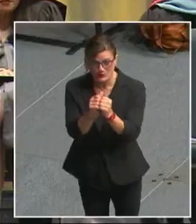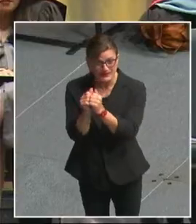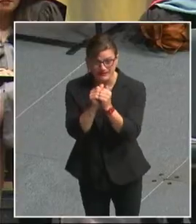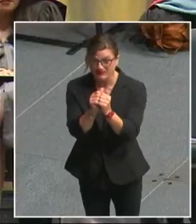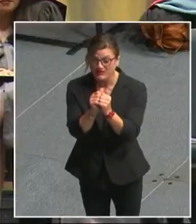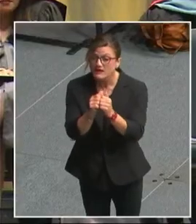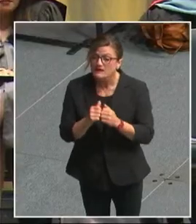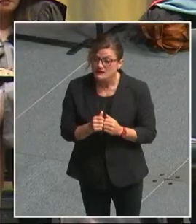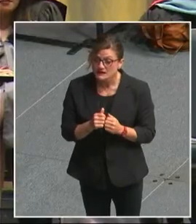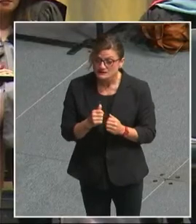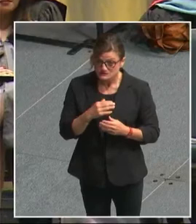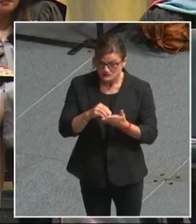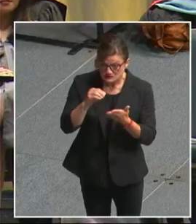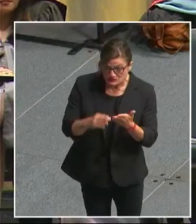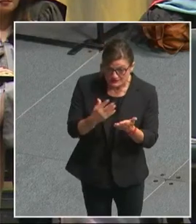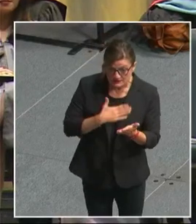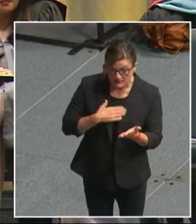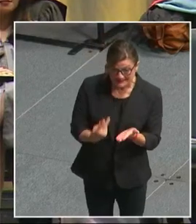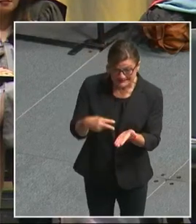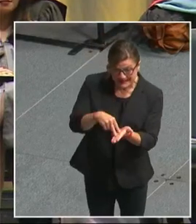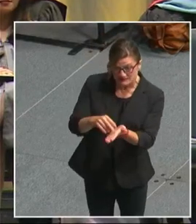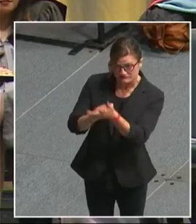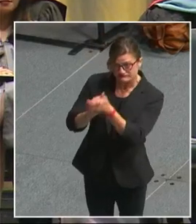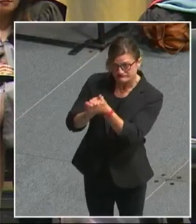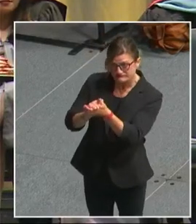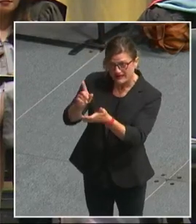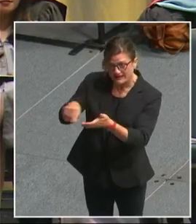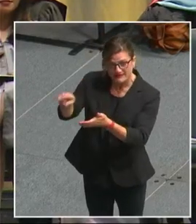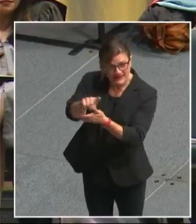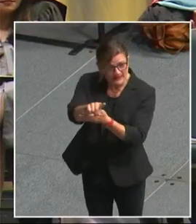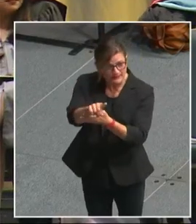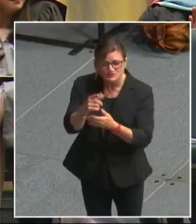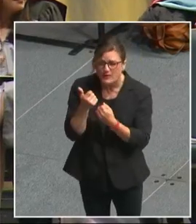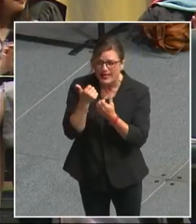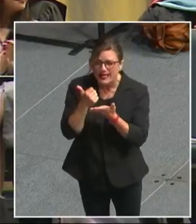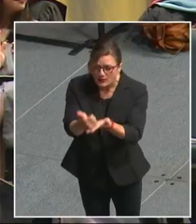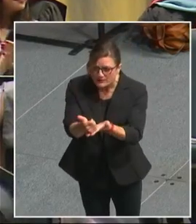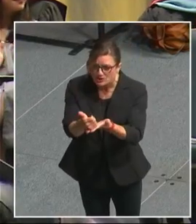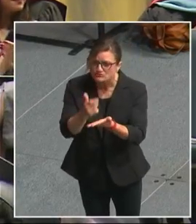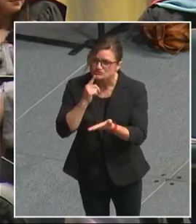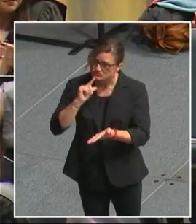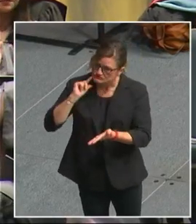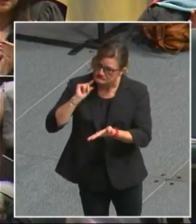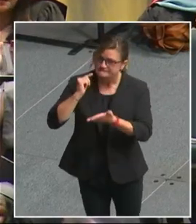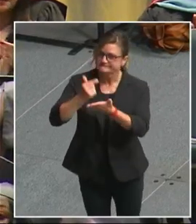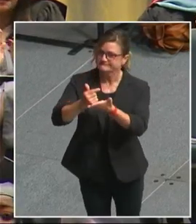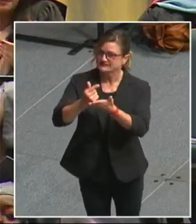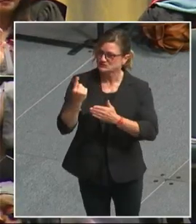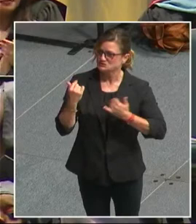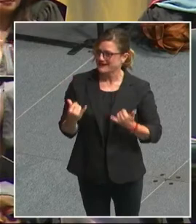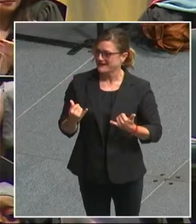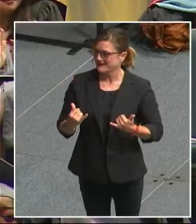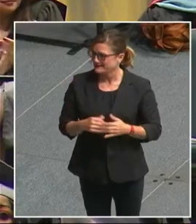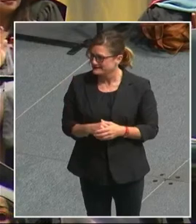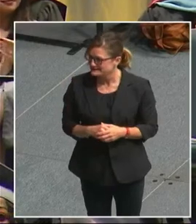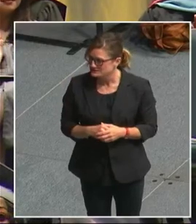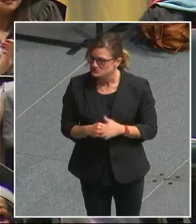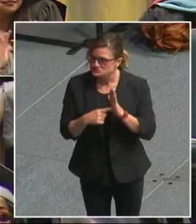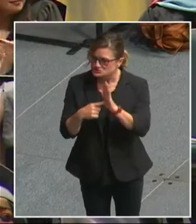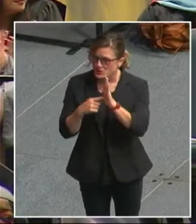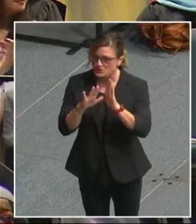you stand and congratulate this faculty for what they do and for helping you to get to today? Give them your great